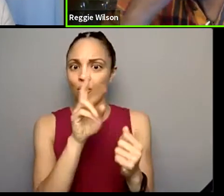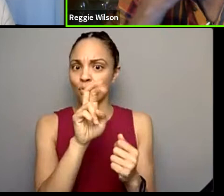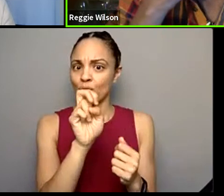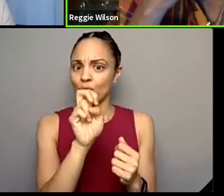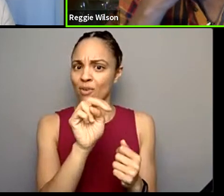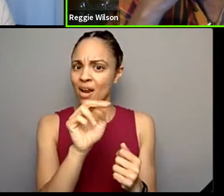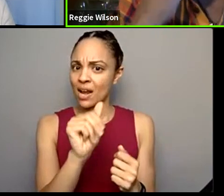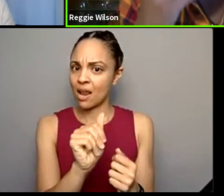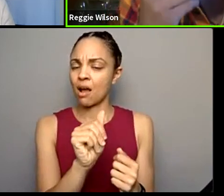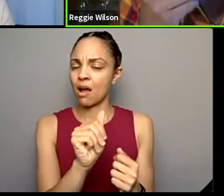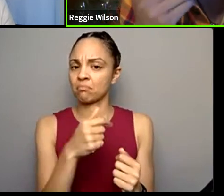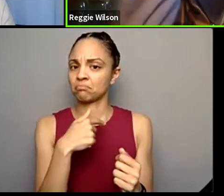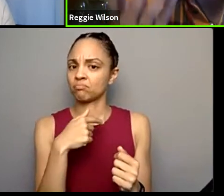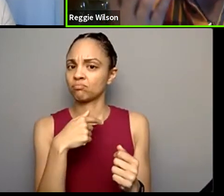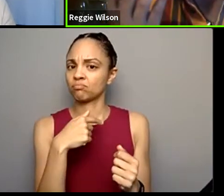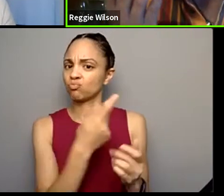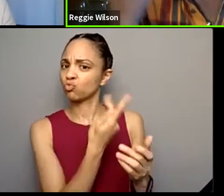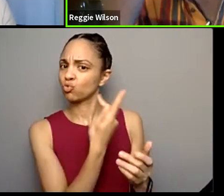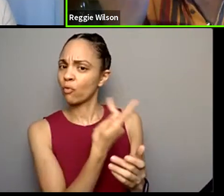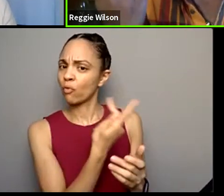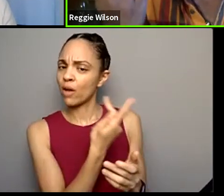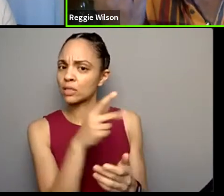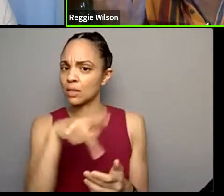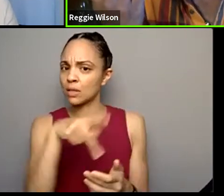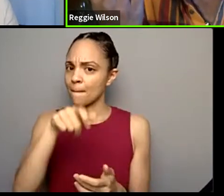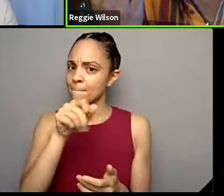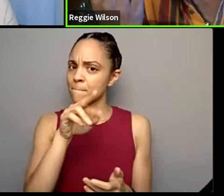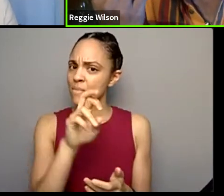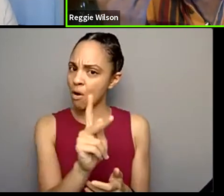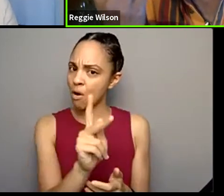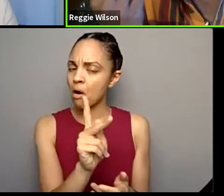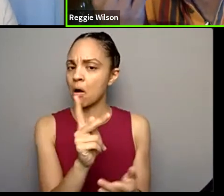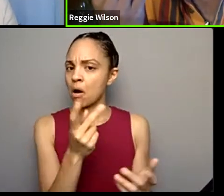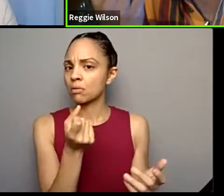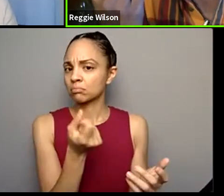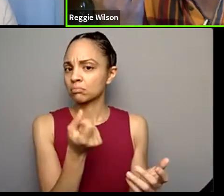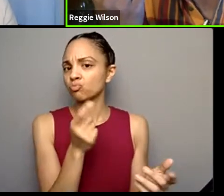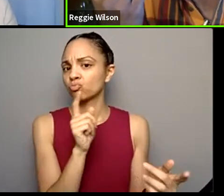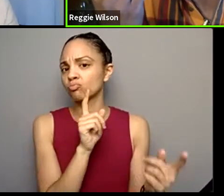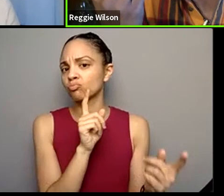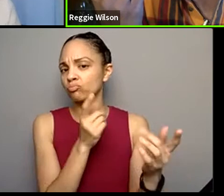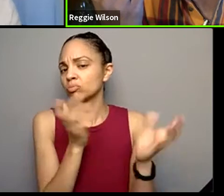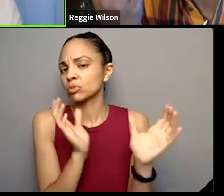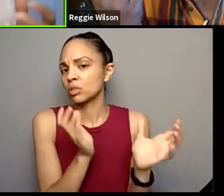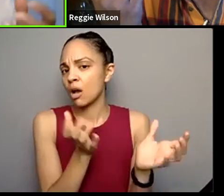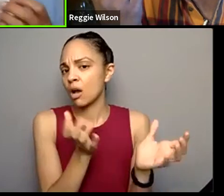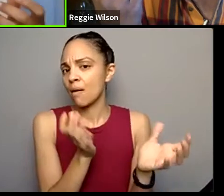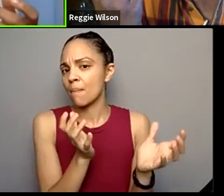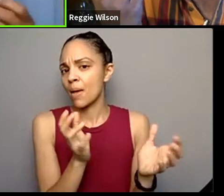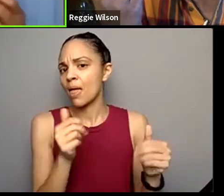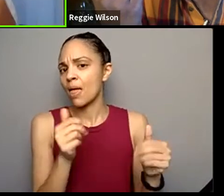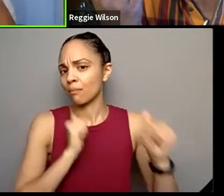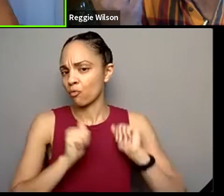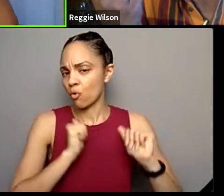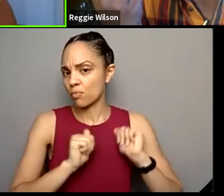where was that? That was, you remember, is it Summer Stages? I guess it's too packed. I haven't been there forever now. But